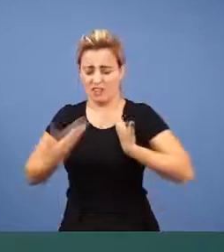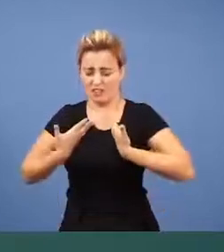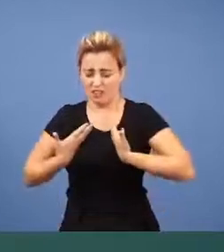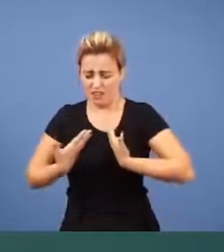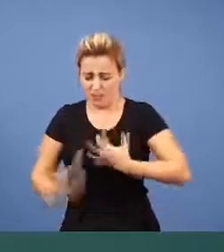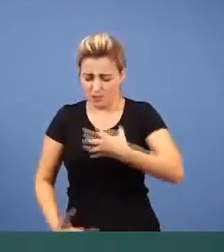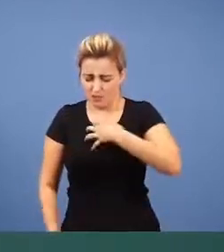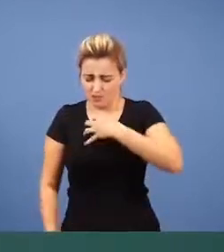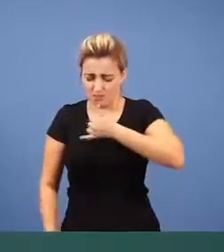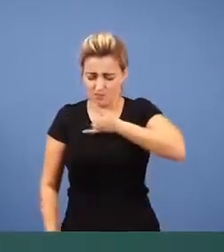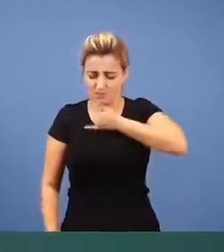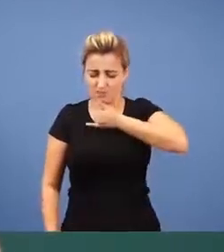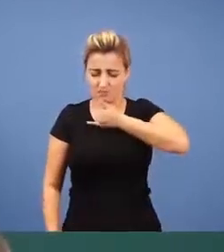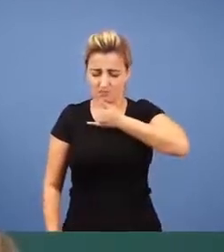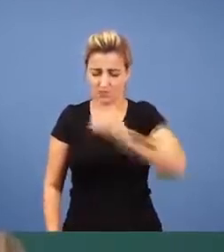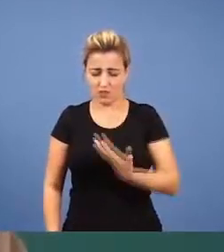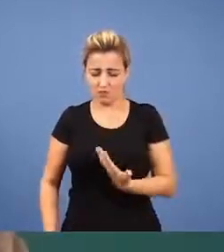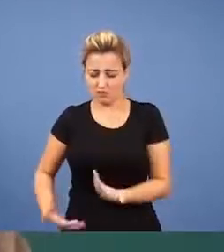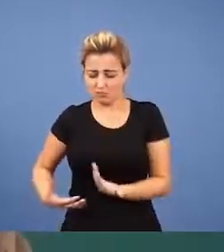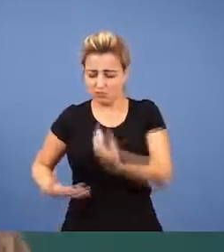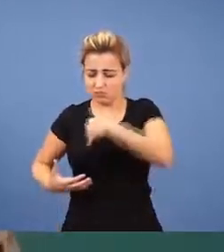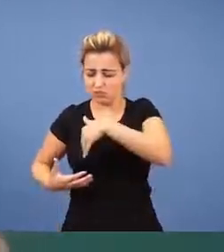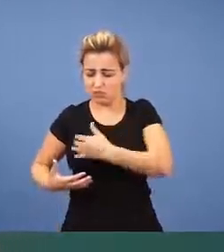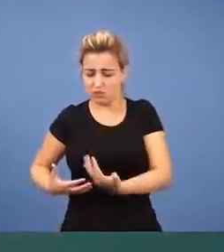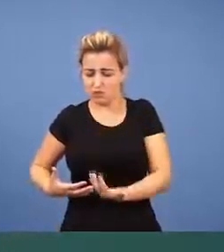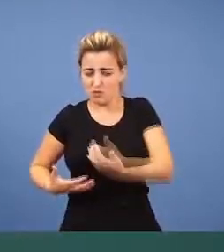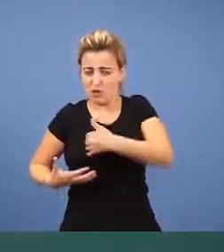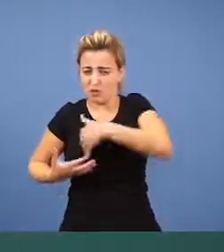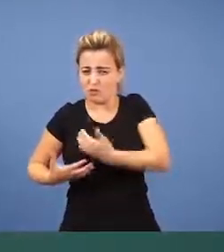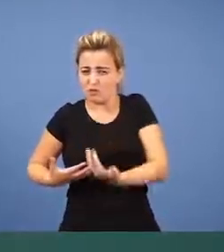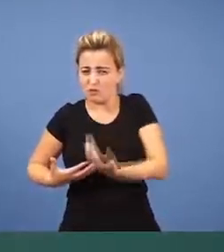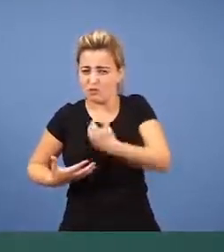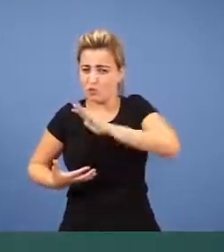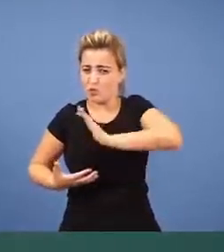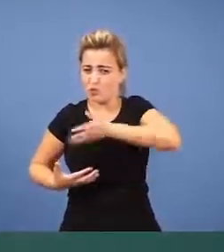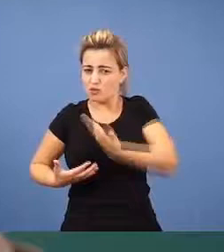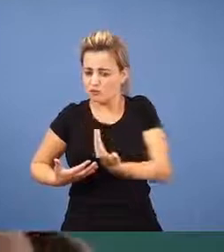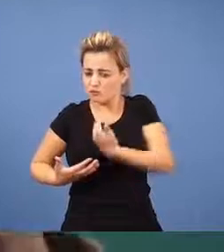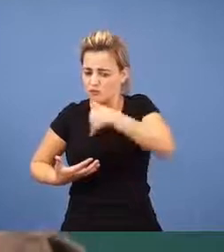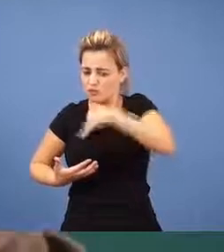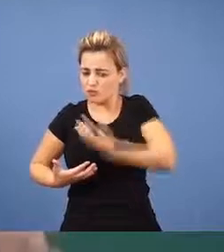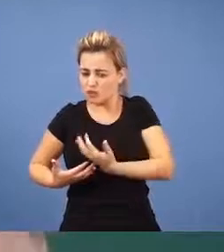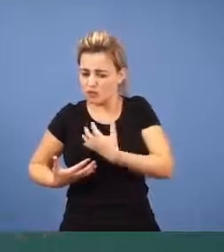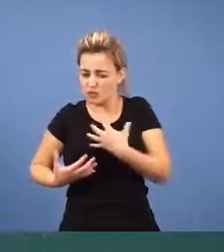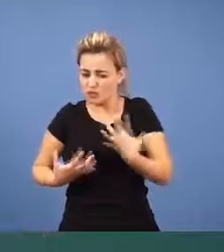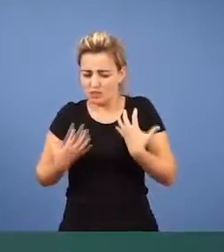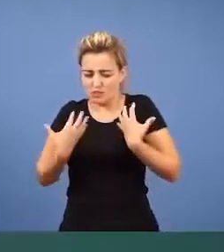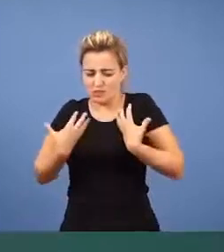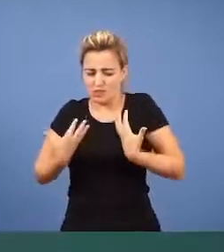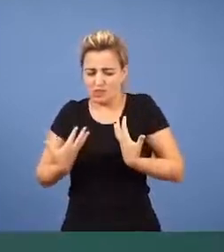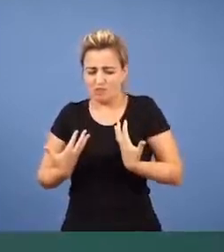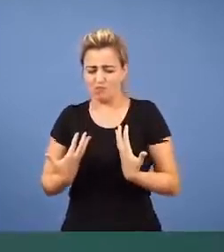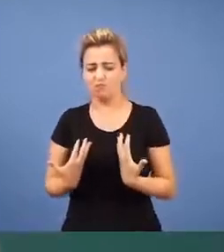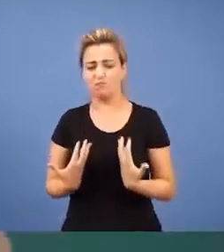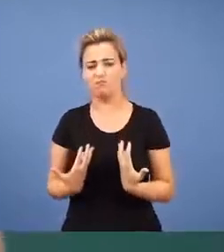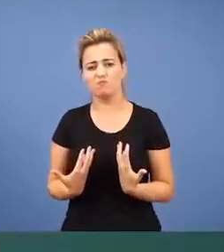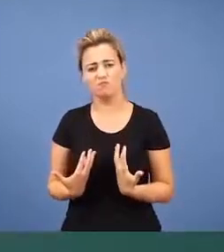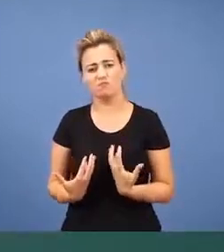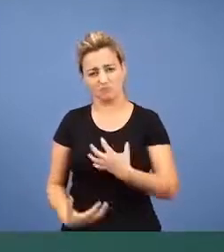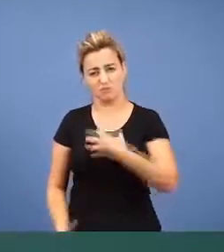carrying a bag with stones, because each stone they received, they put on this bag. And a couple